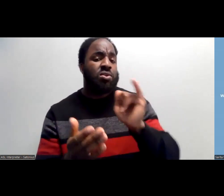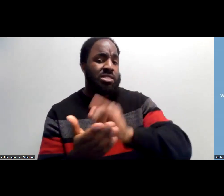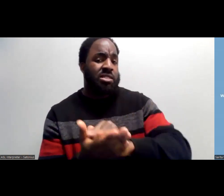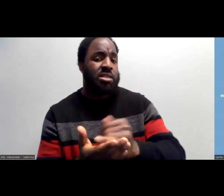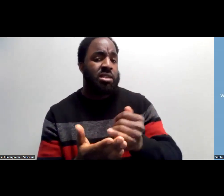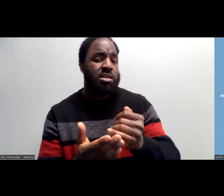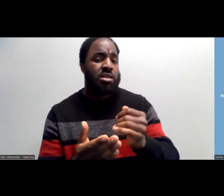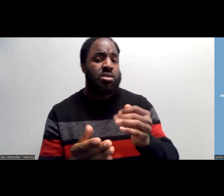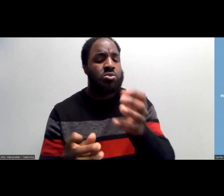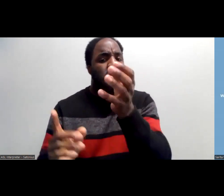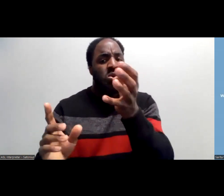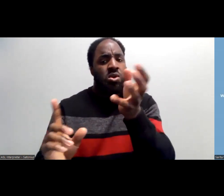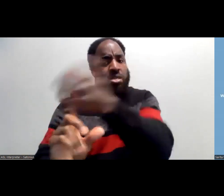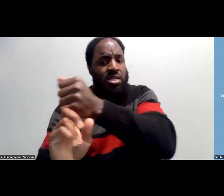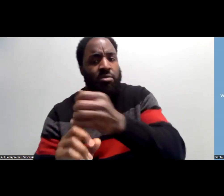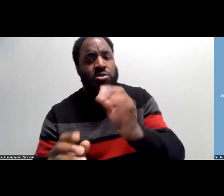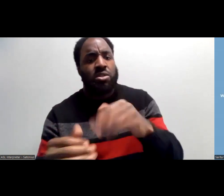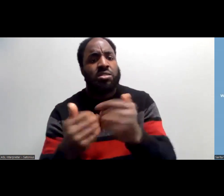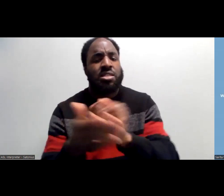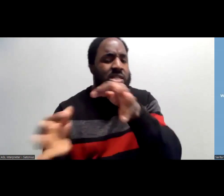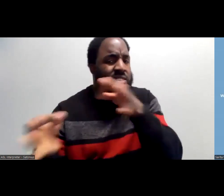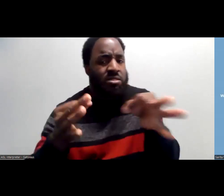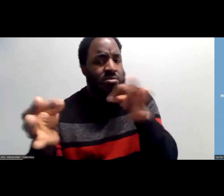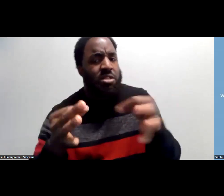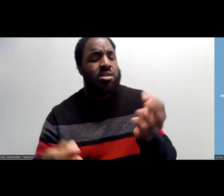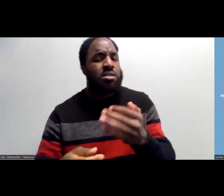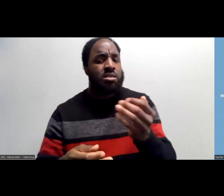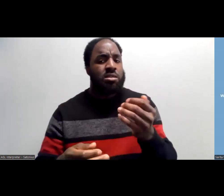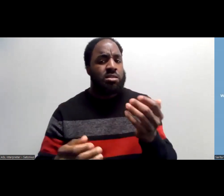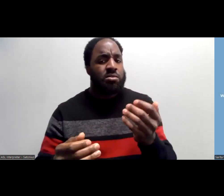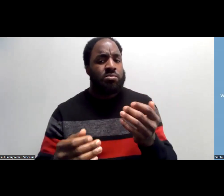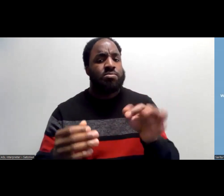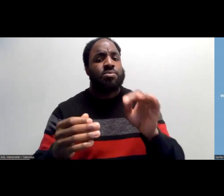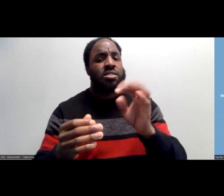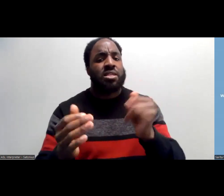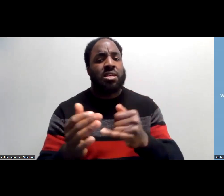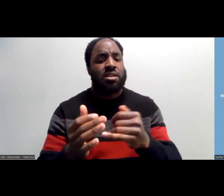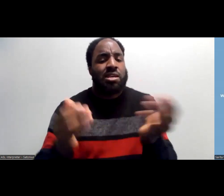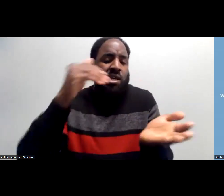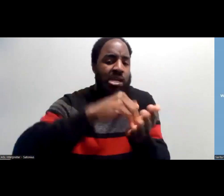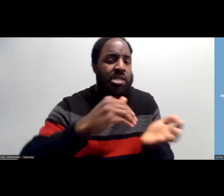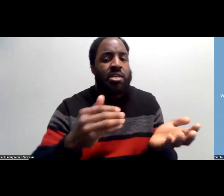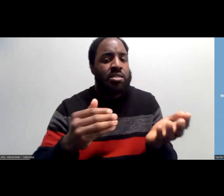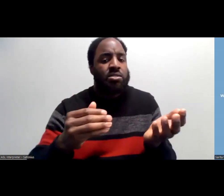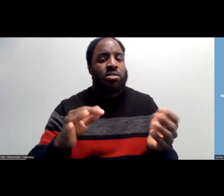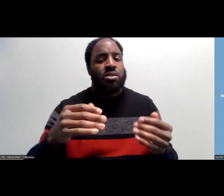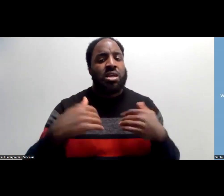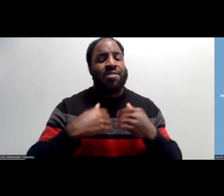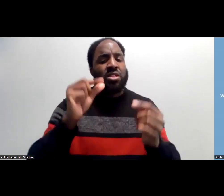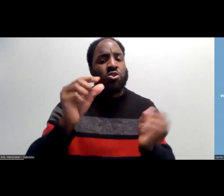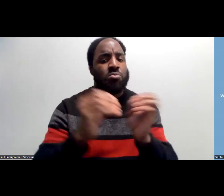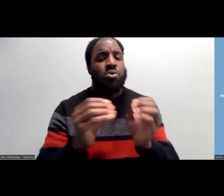really captured, articulated? You know, is, you know, so it's versus, you know, like, so having a little bit more of that